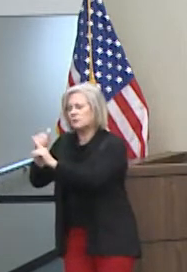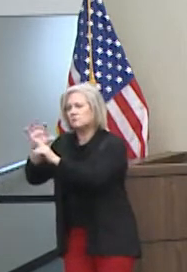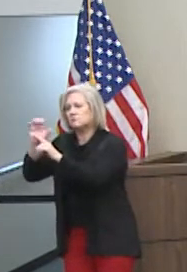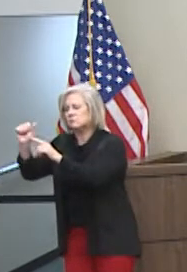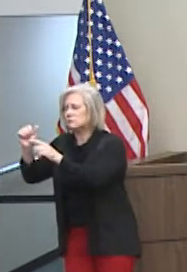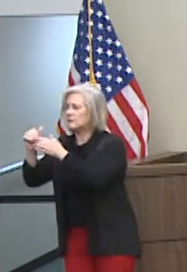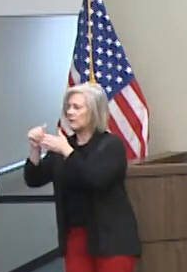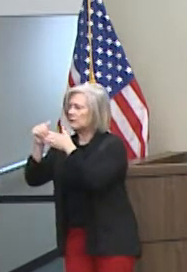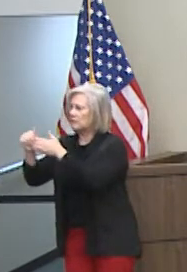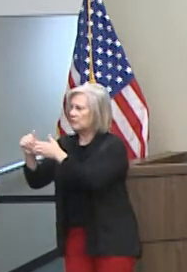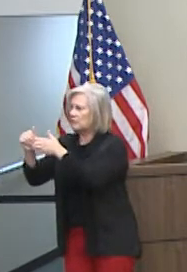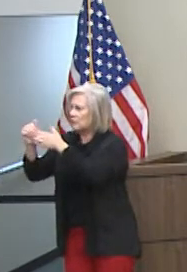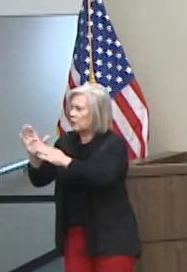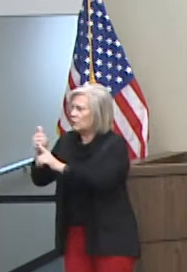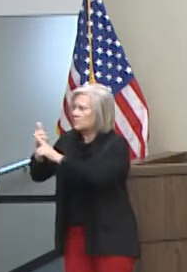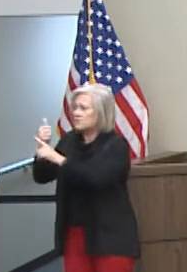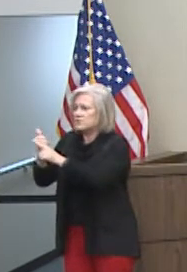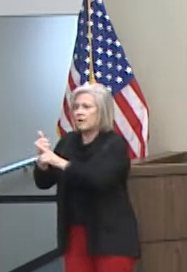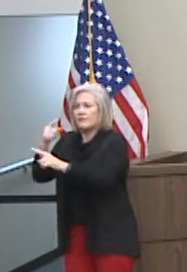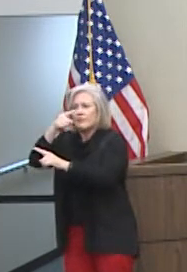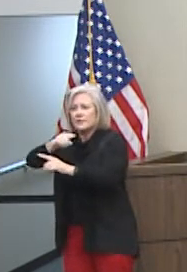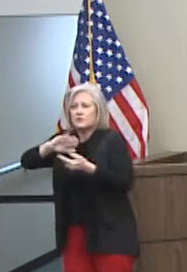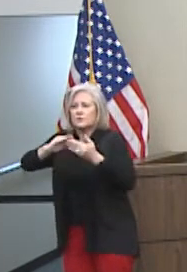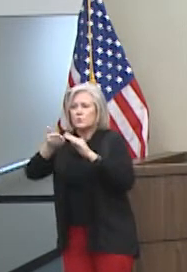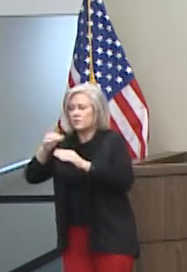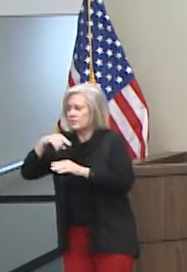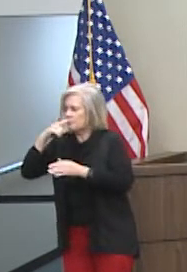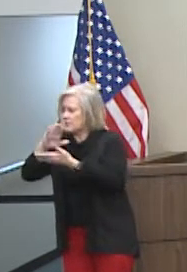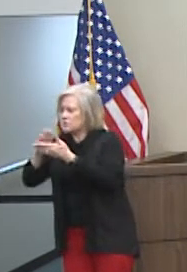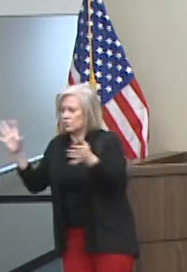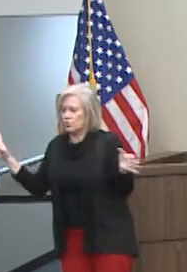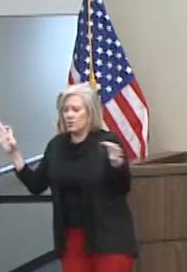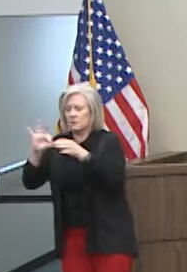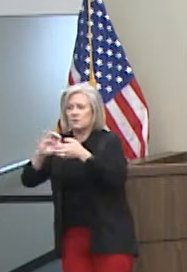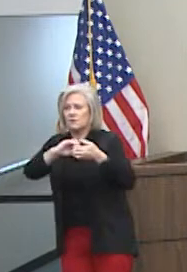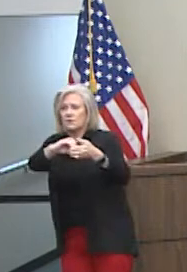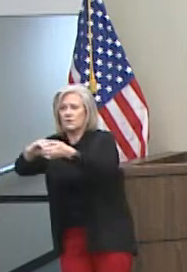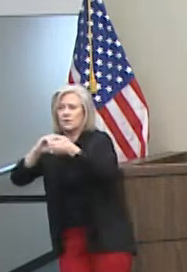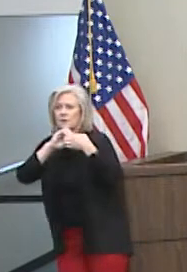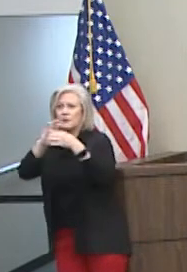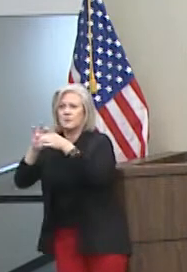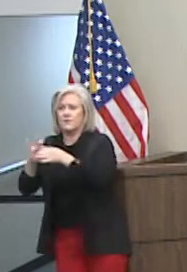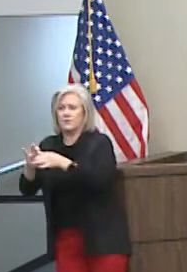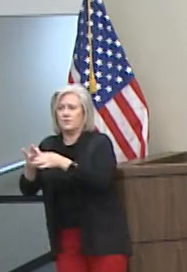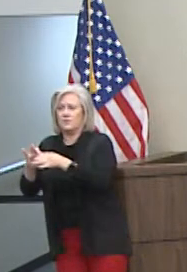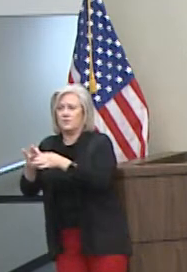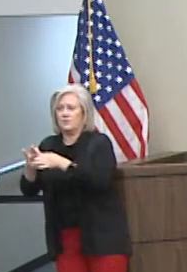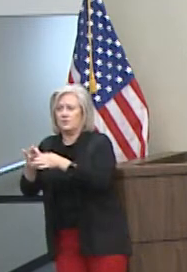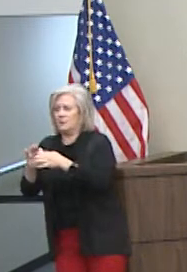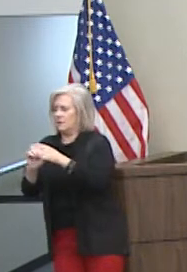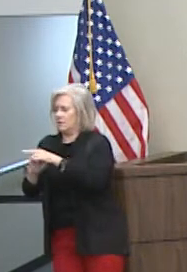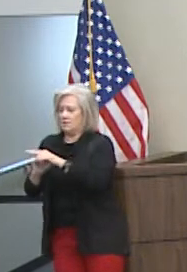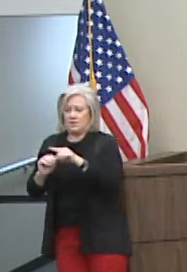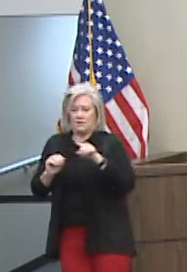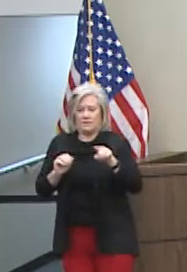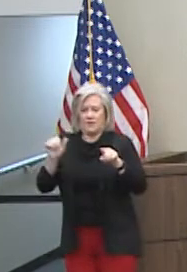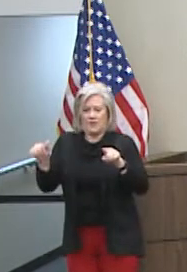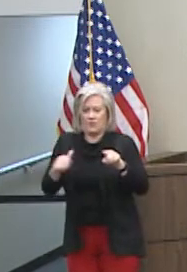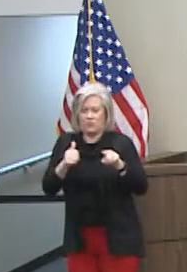his success in uniting this community and our public schools against the message we were sending to our young people.